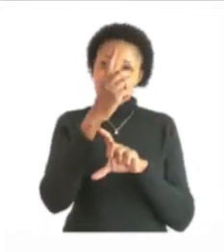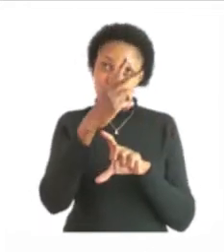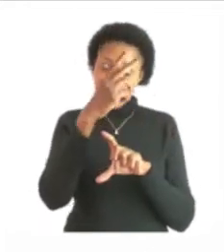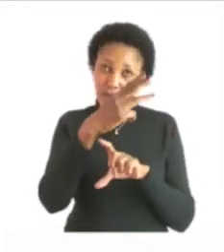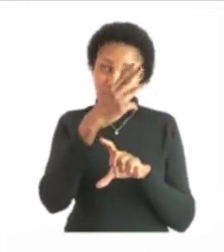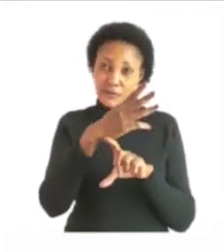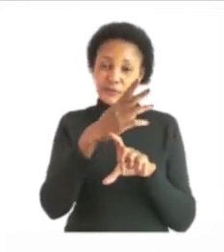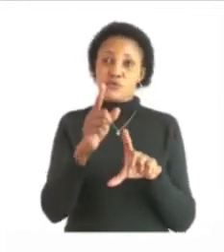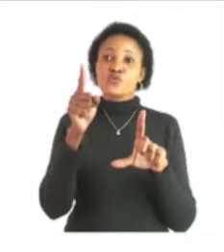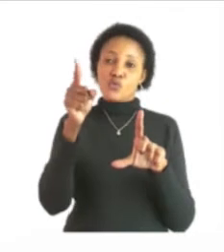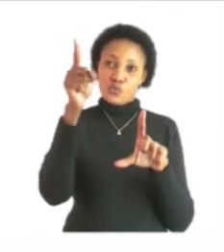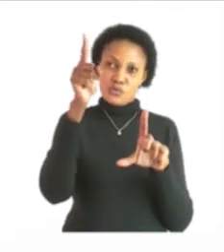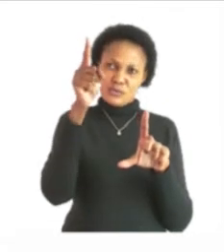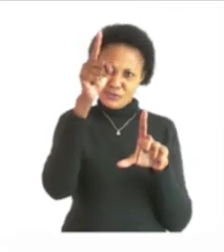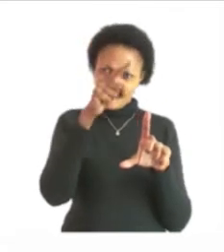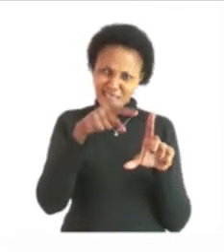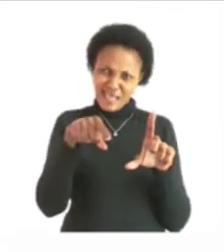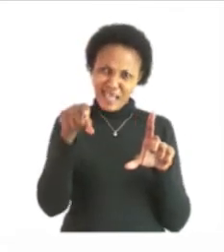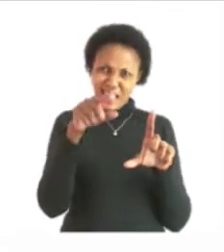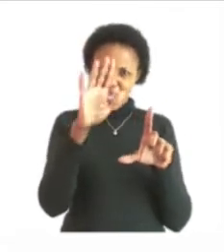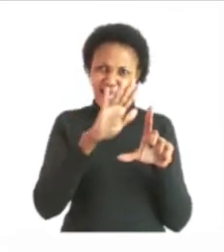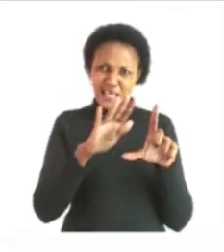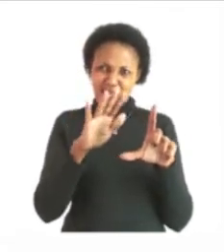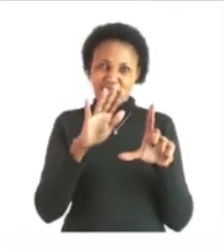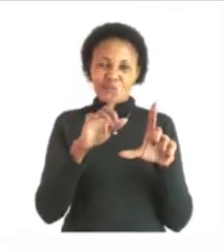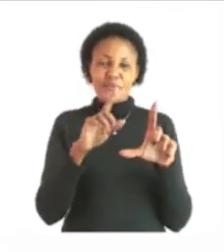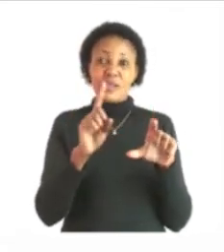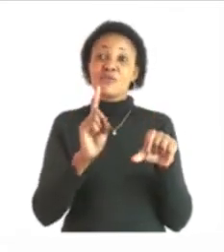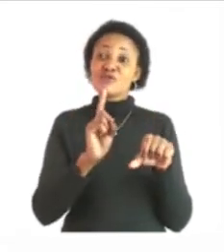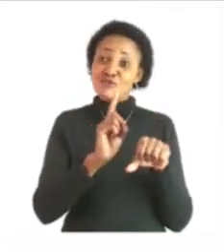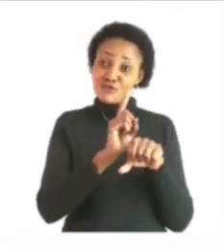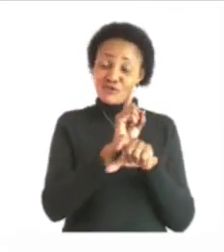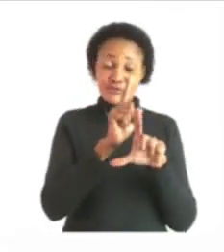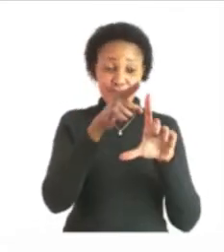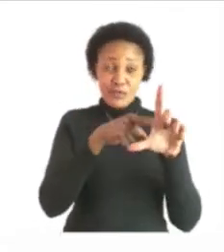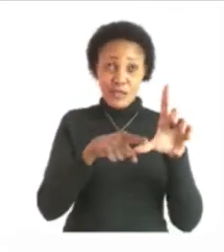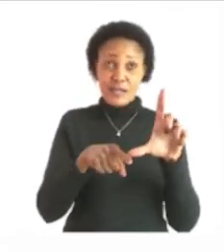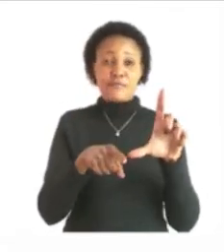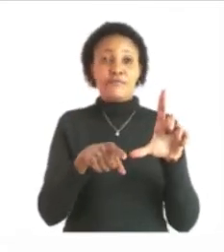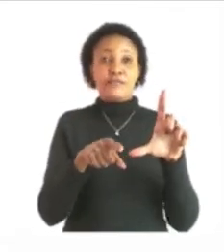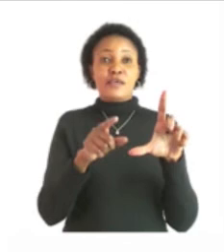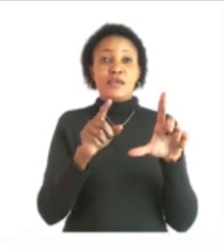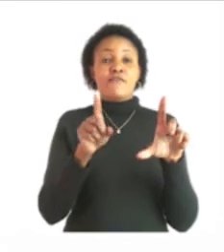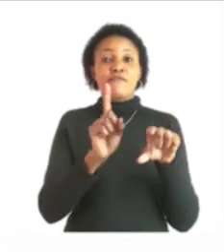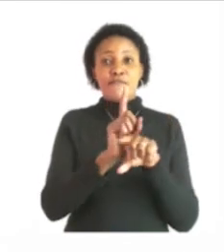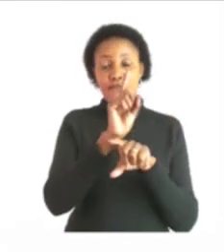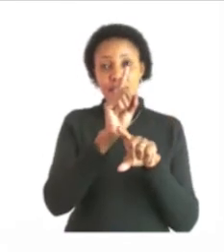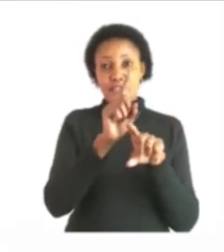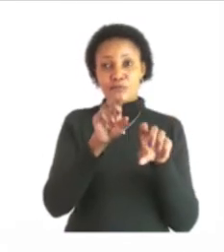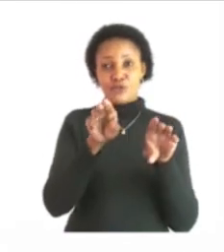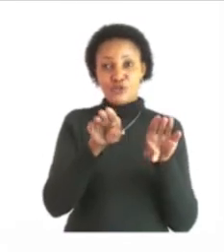you circle them. I will do the first one with you, the circle. You will see